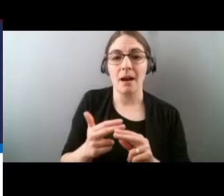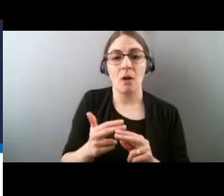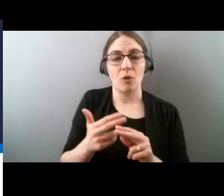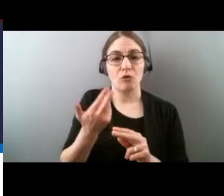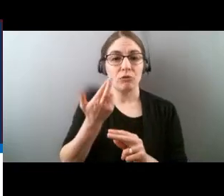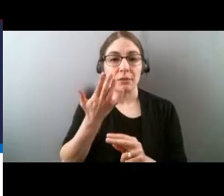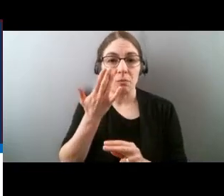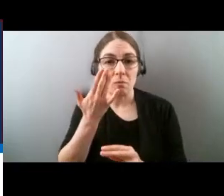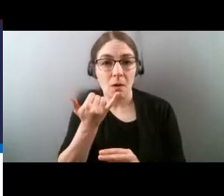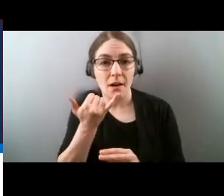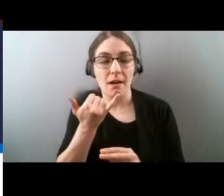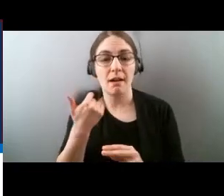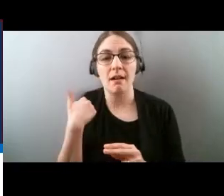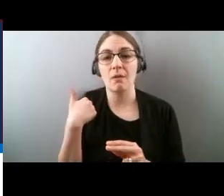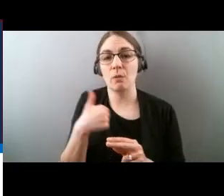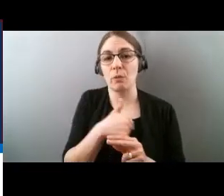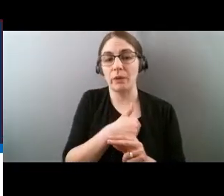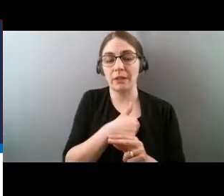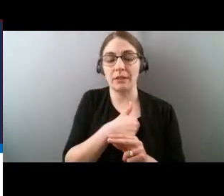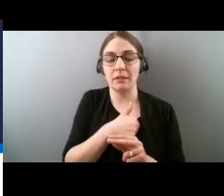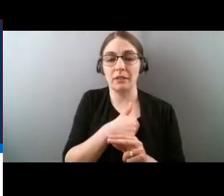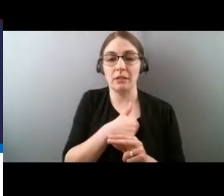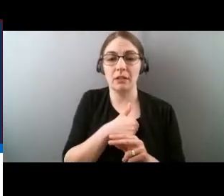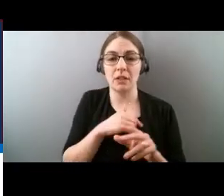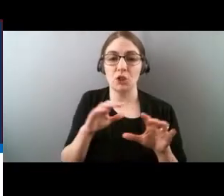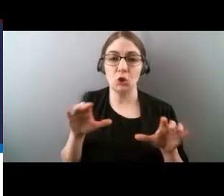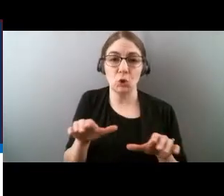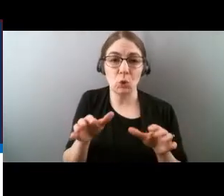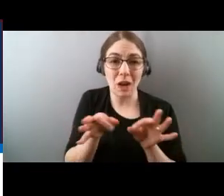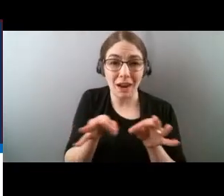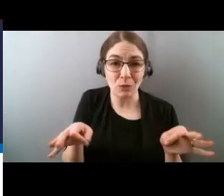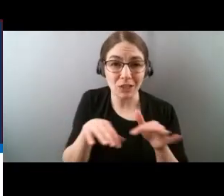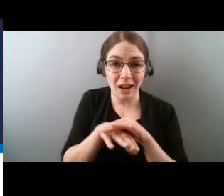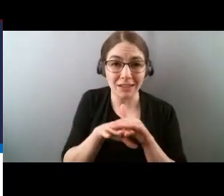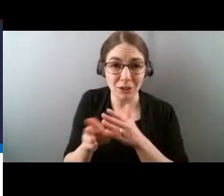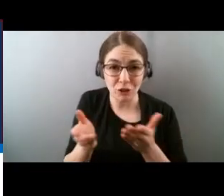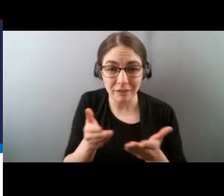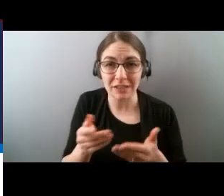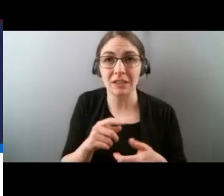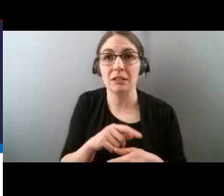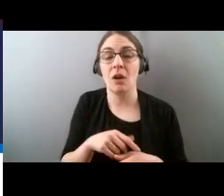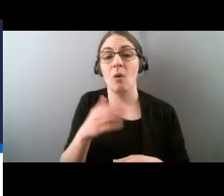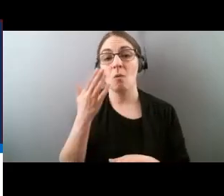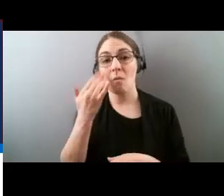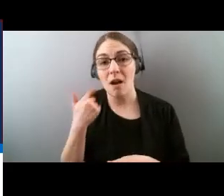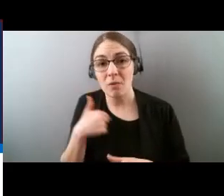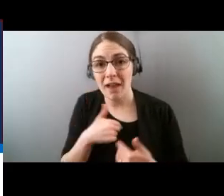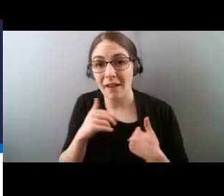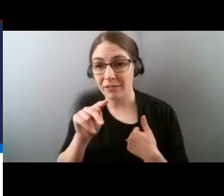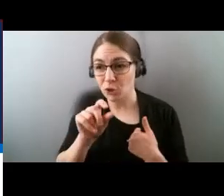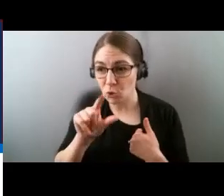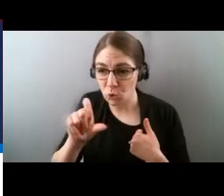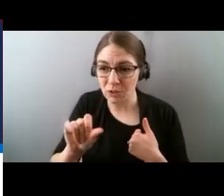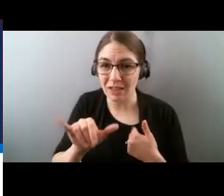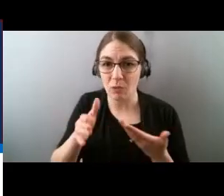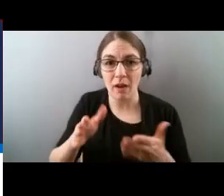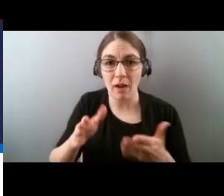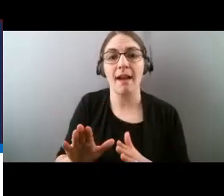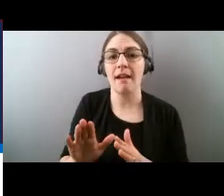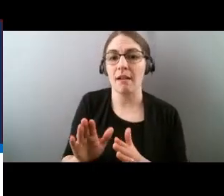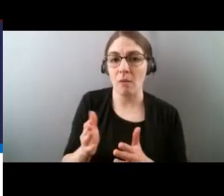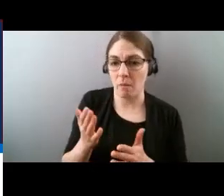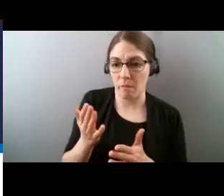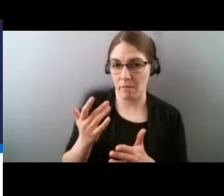we perform language access services, why we have the tools the way we do, certainly I